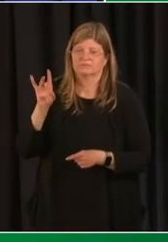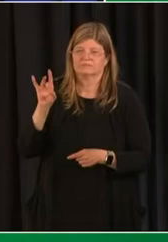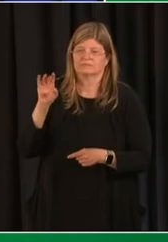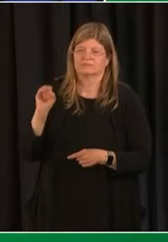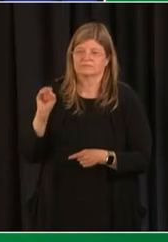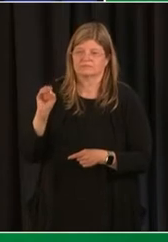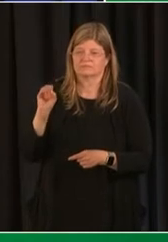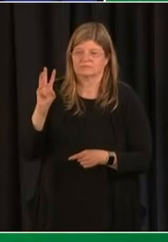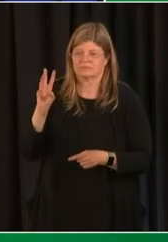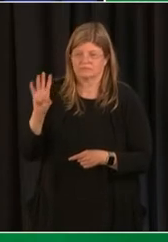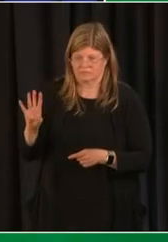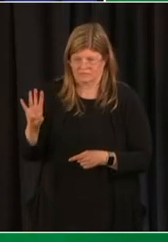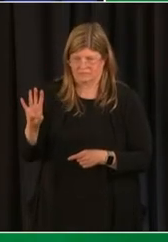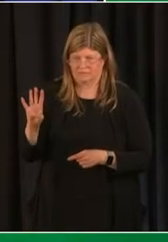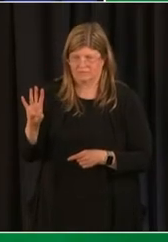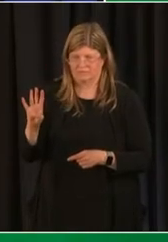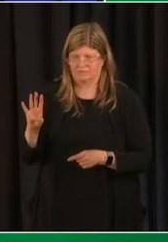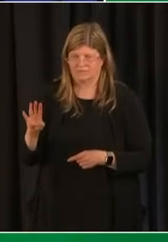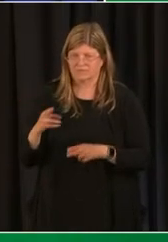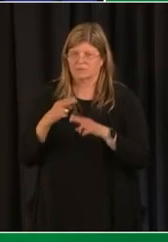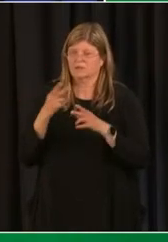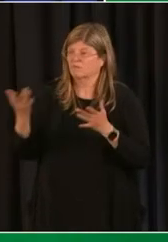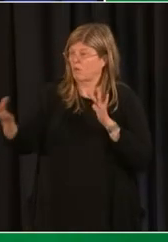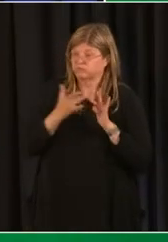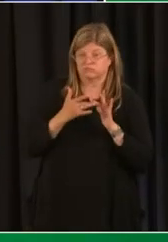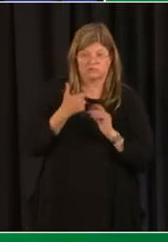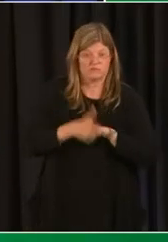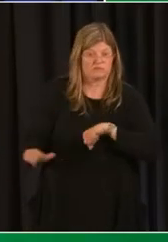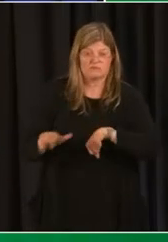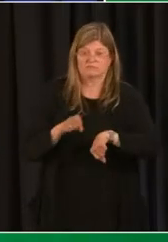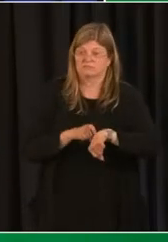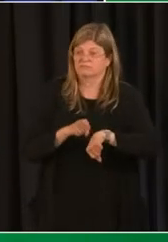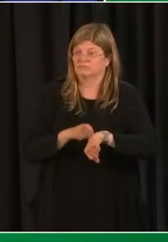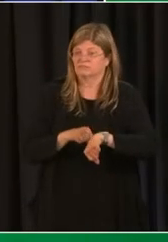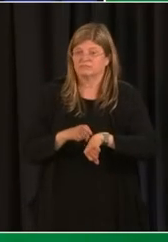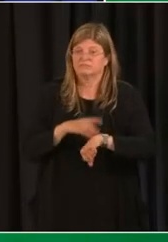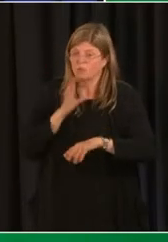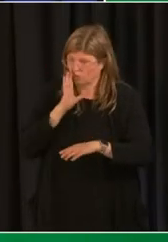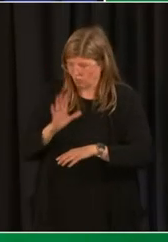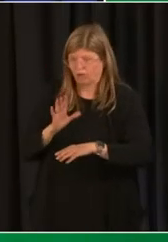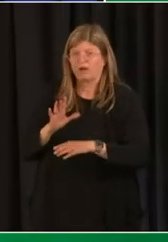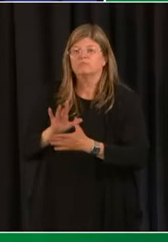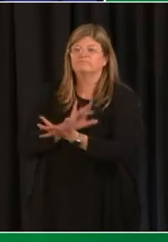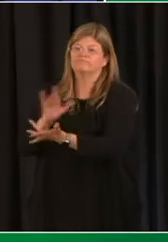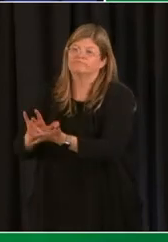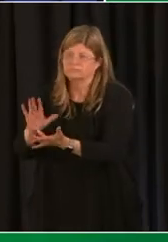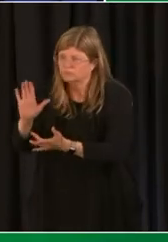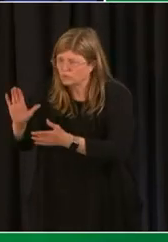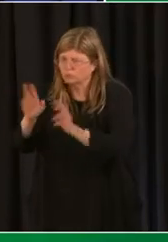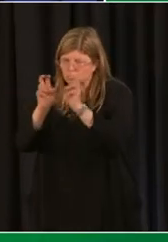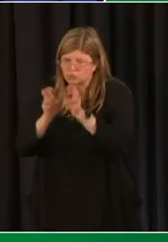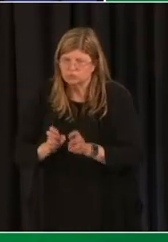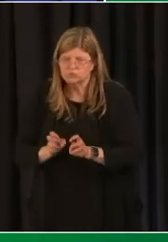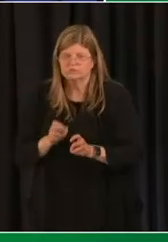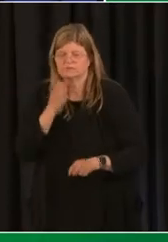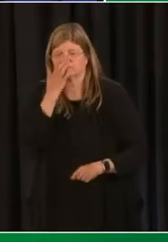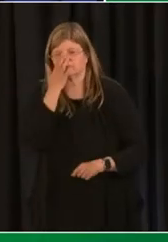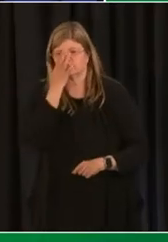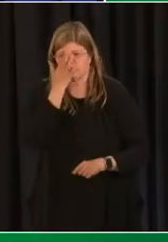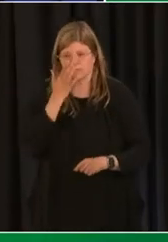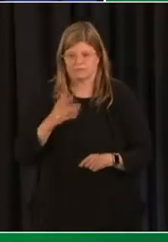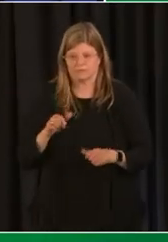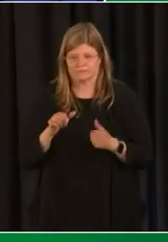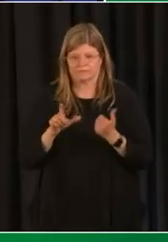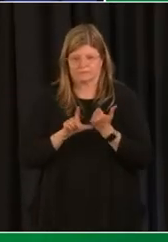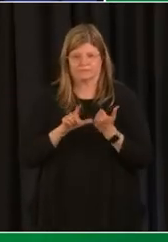202-724-8064. And call it anytime, and we will endeavor to address your issue. Fantastic. And